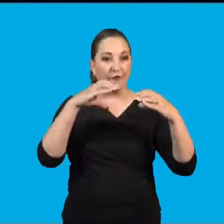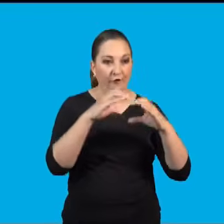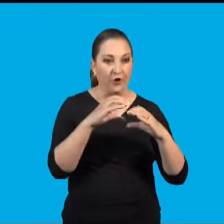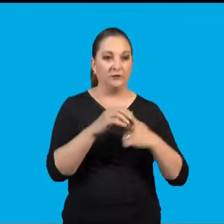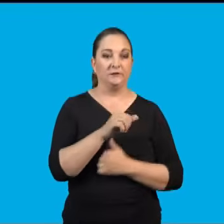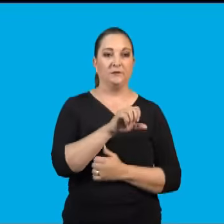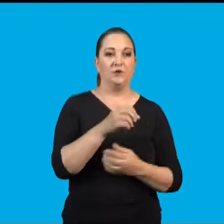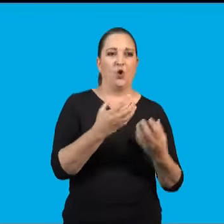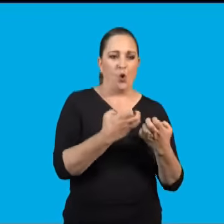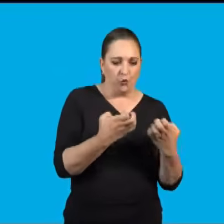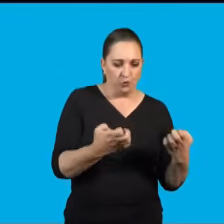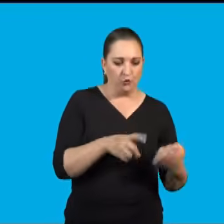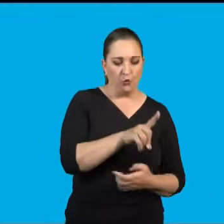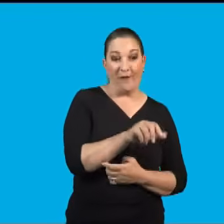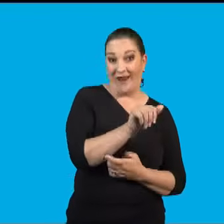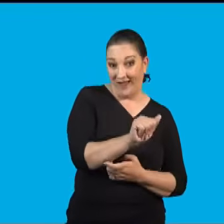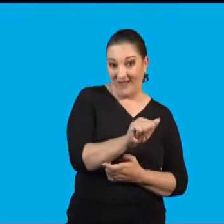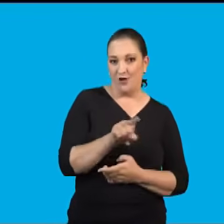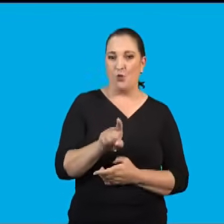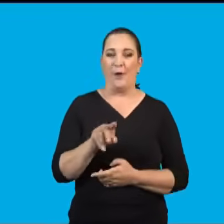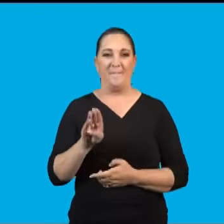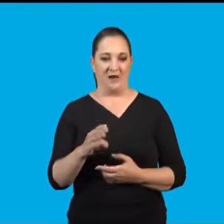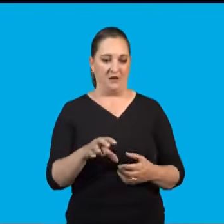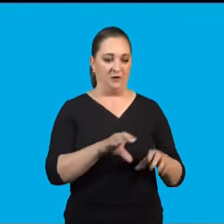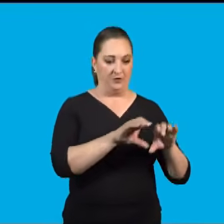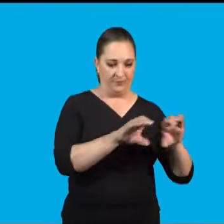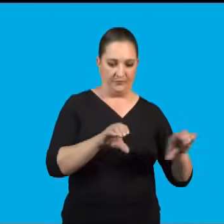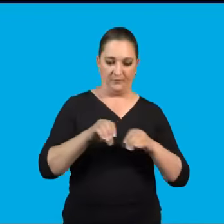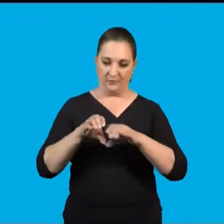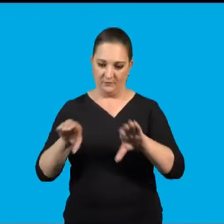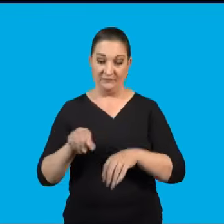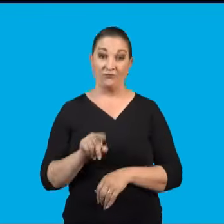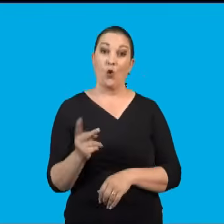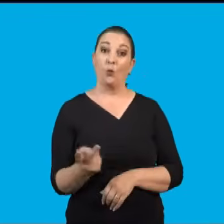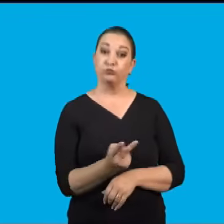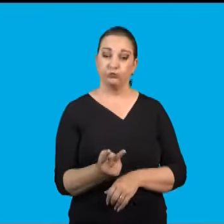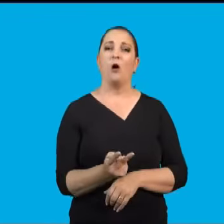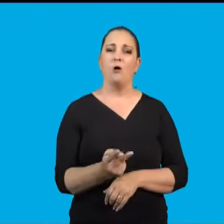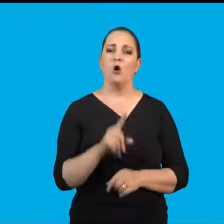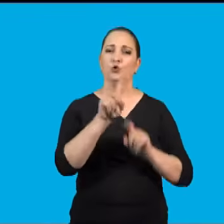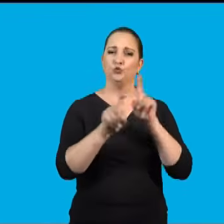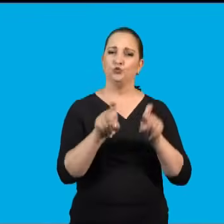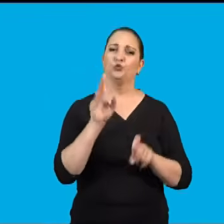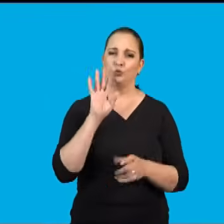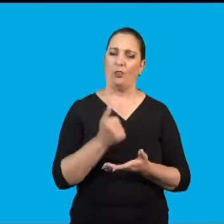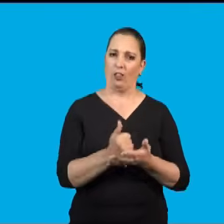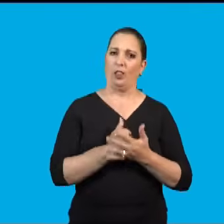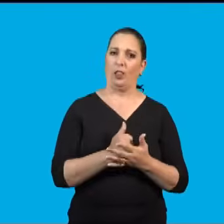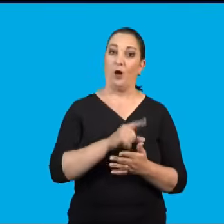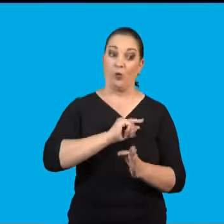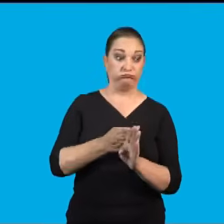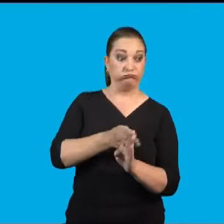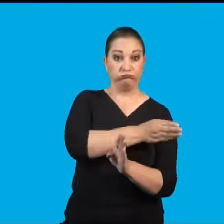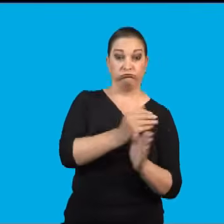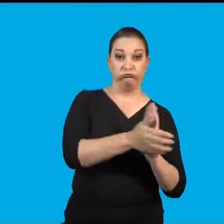sources 1A and 1B. Those are the questions that are going to help you to apply the